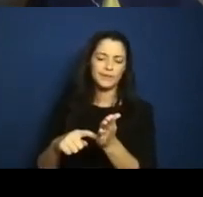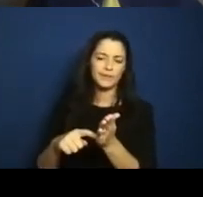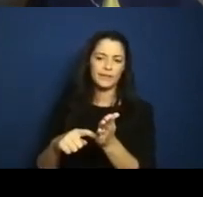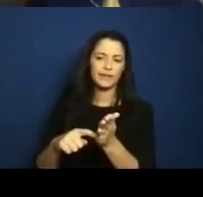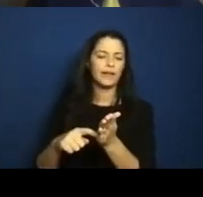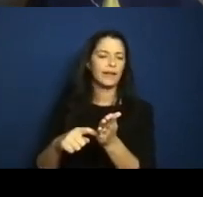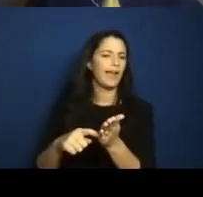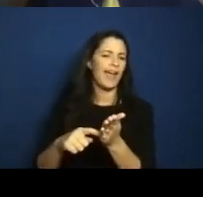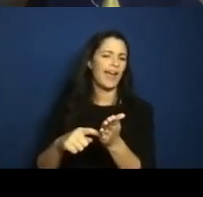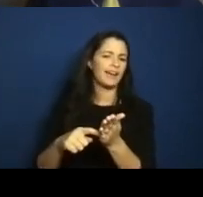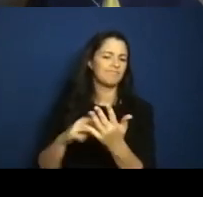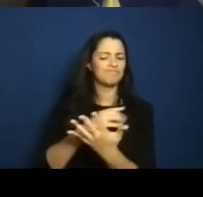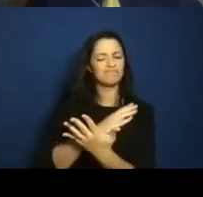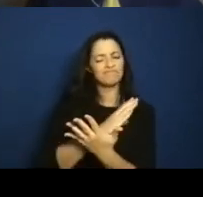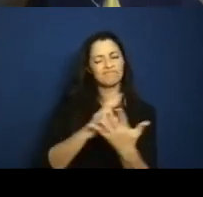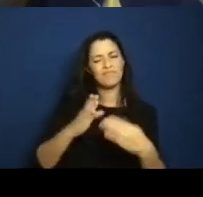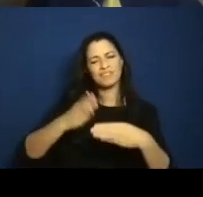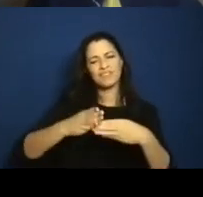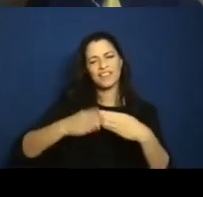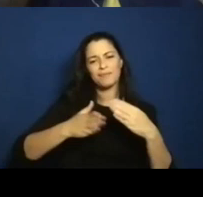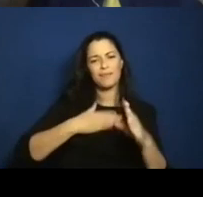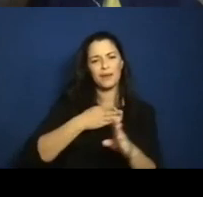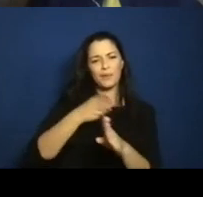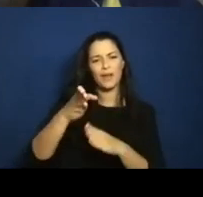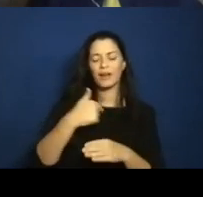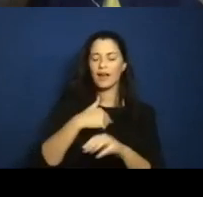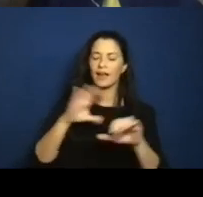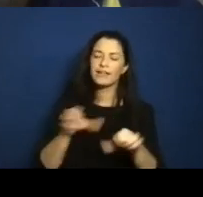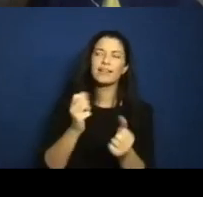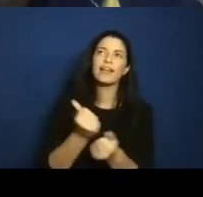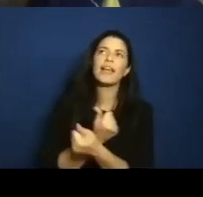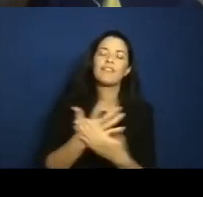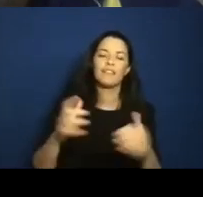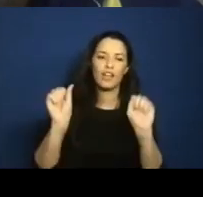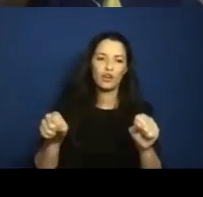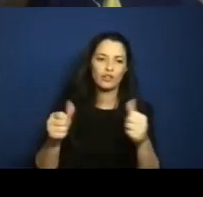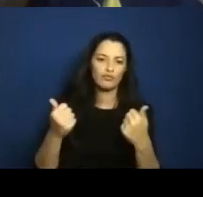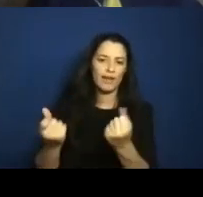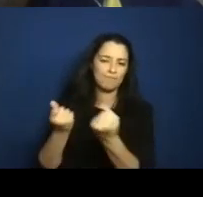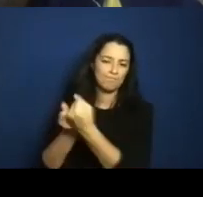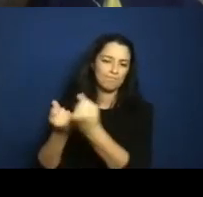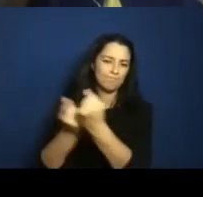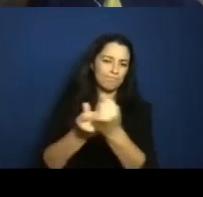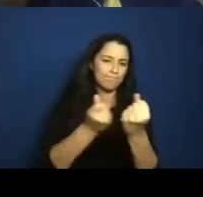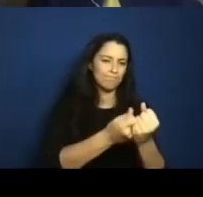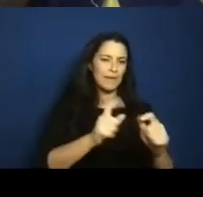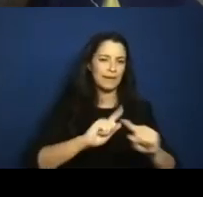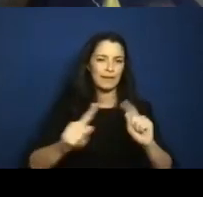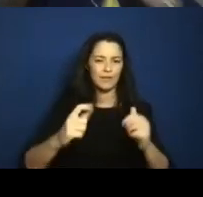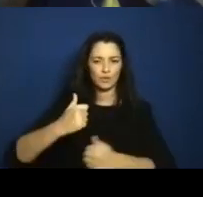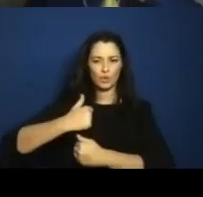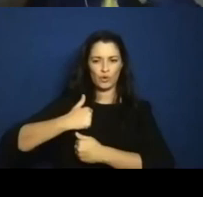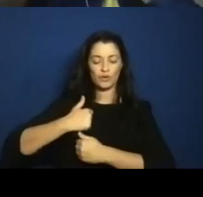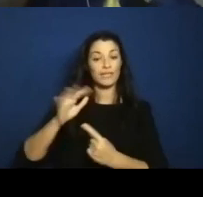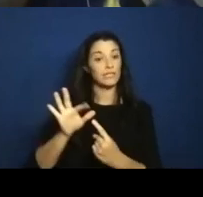towards the end of my military career, I did everything that I could to try to support different soldiers, especially if they had